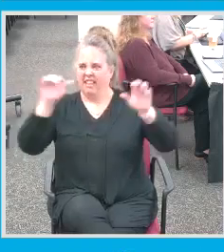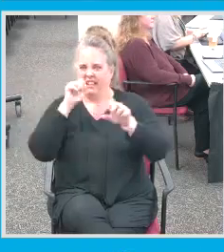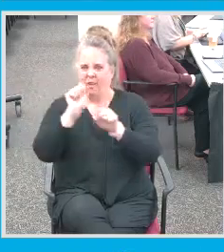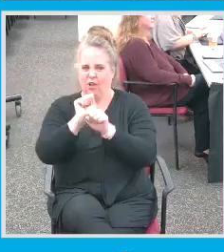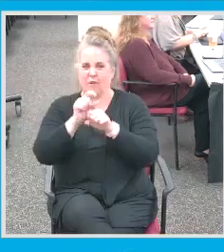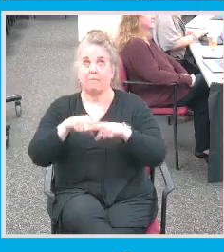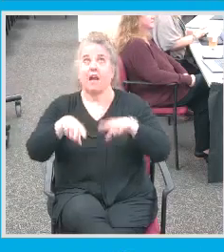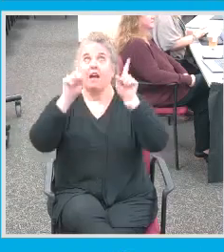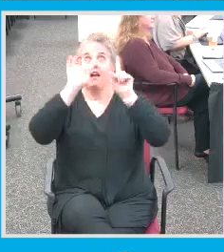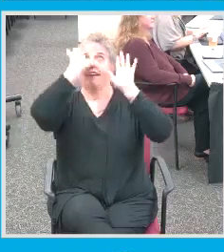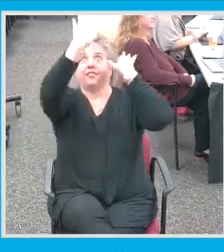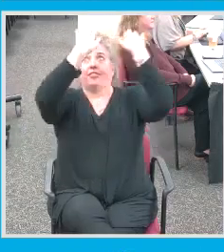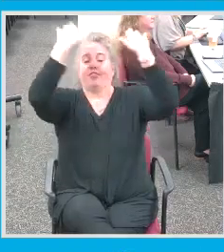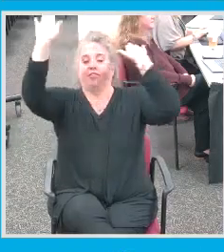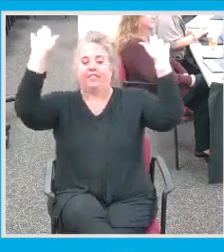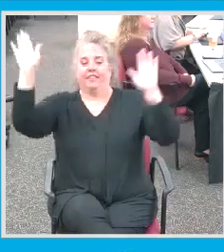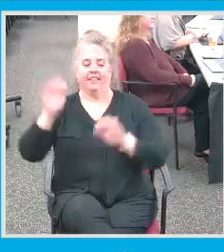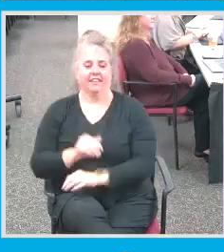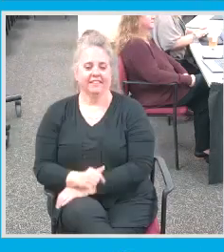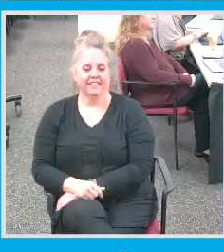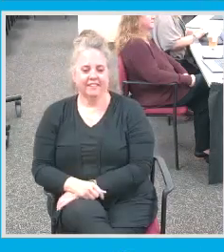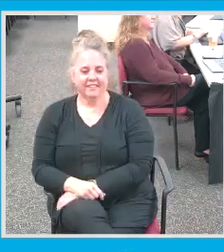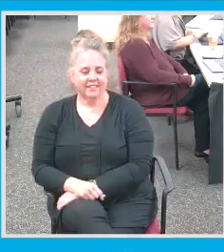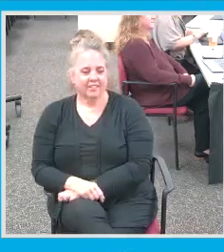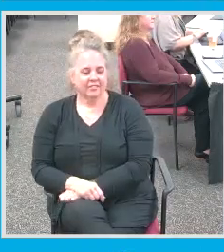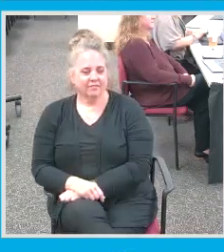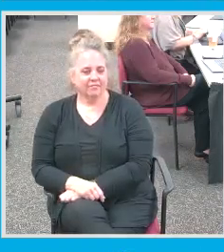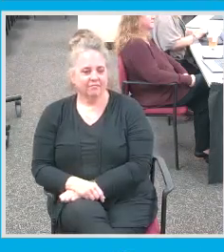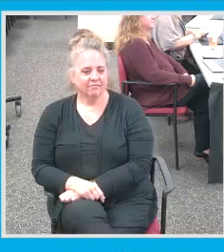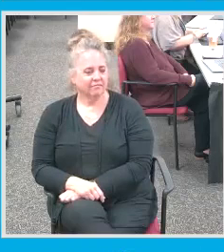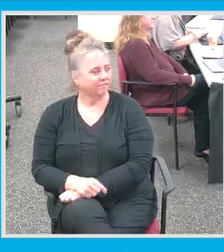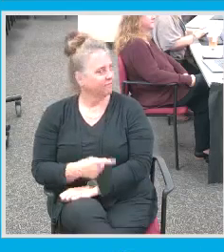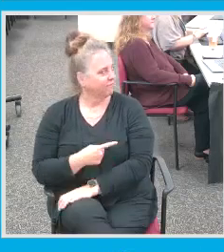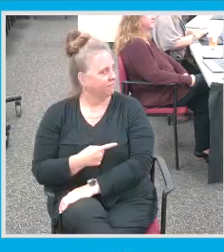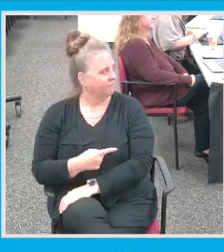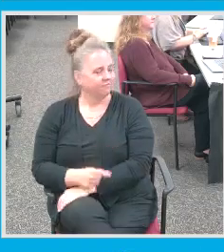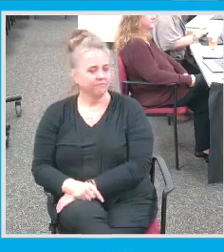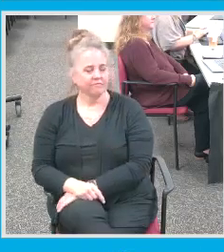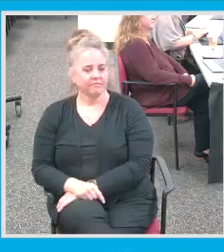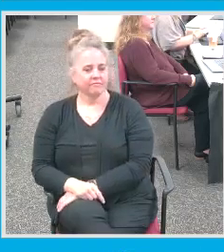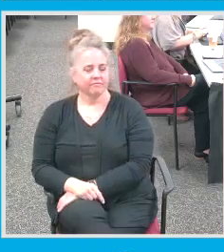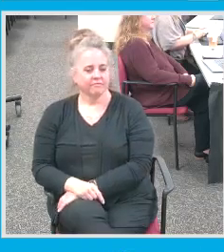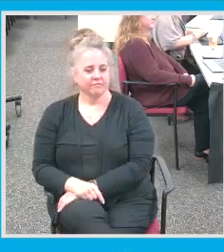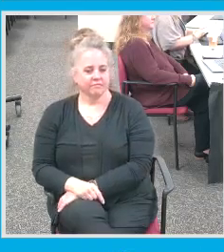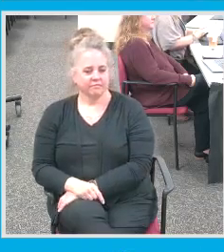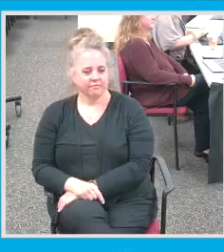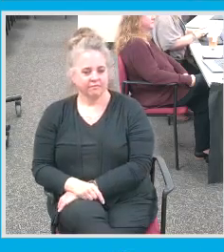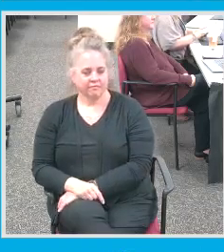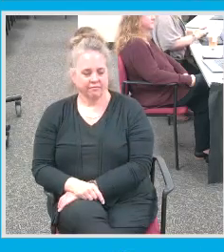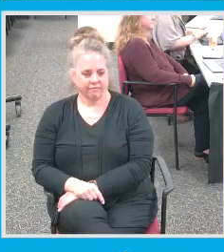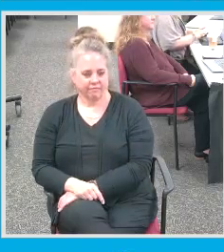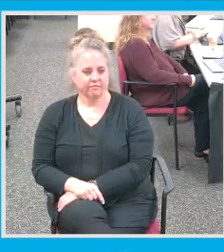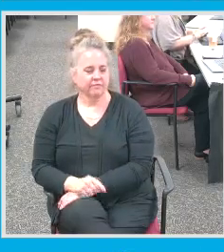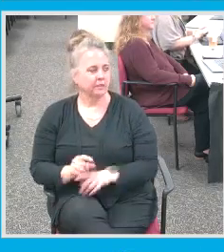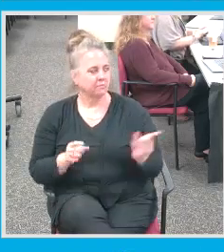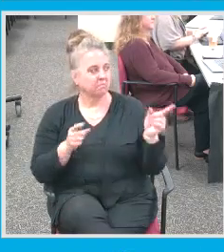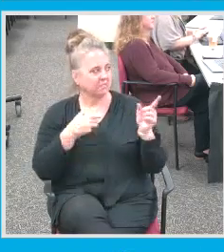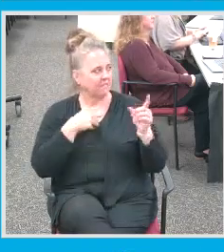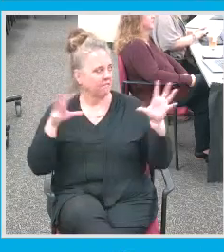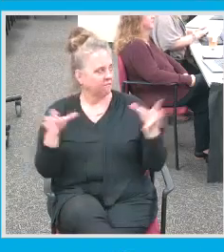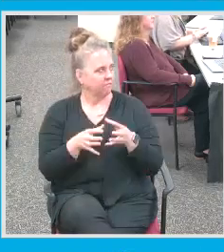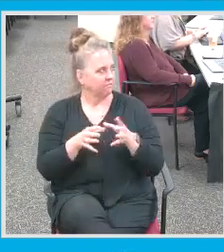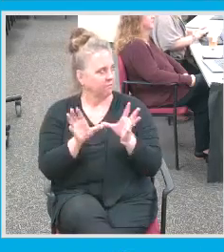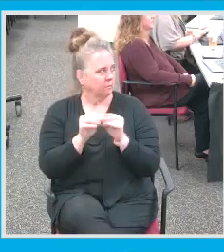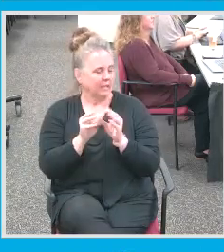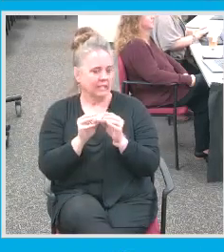So what we did in the meetings for our after school on Wednesdays, what we would do is